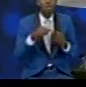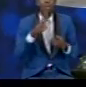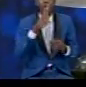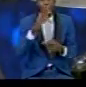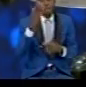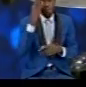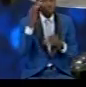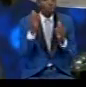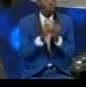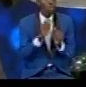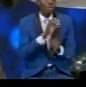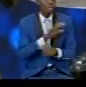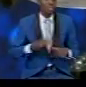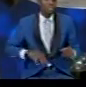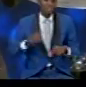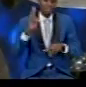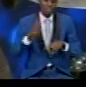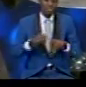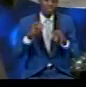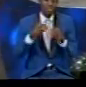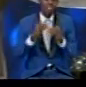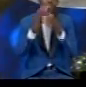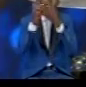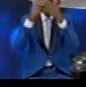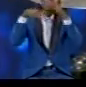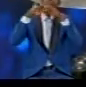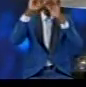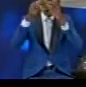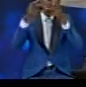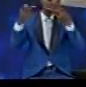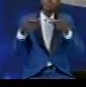Christ and you are seated in heavenly places with Christ,